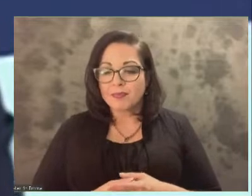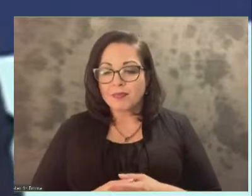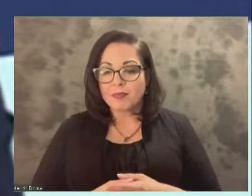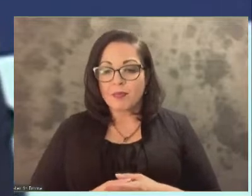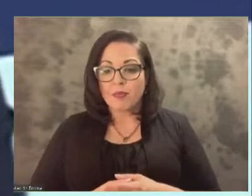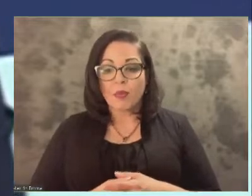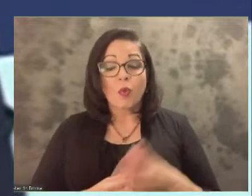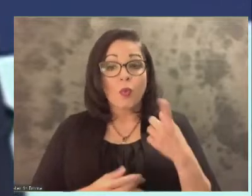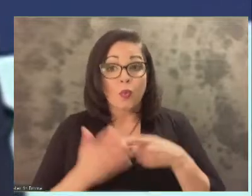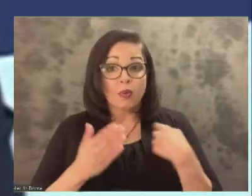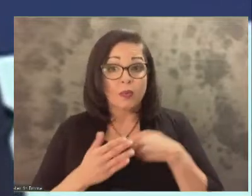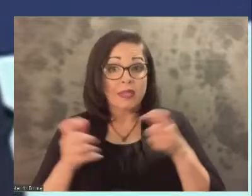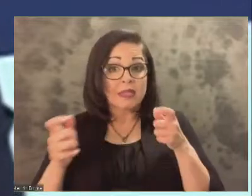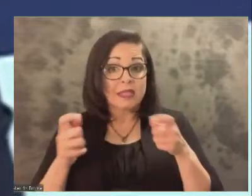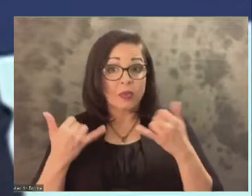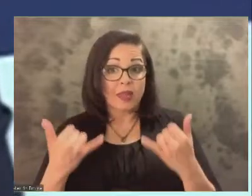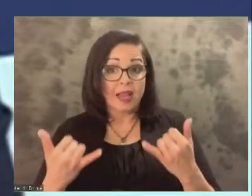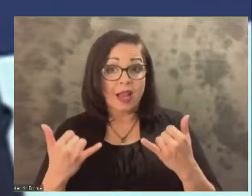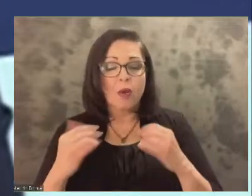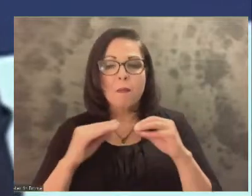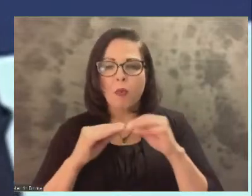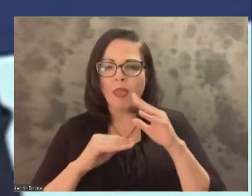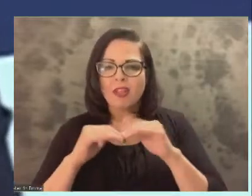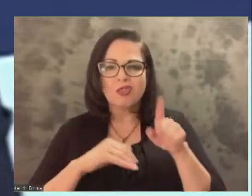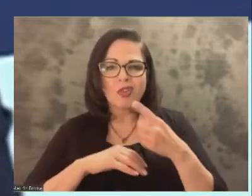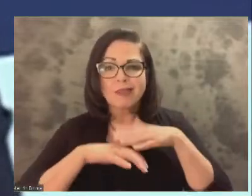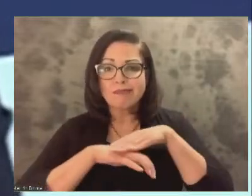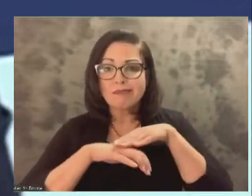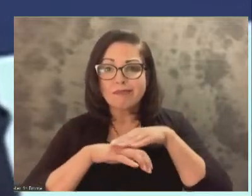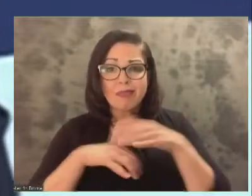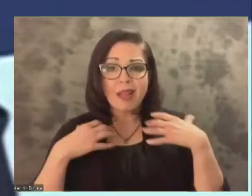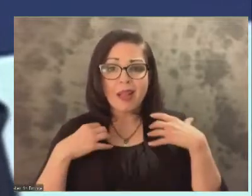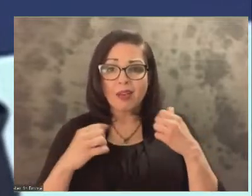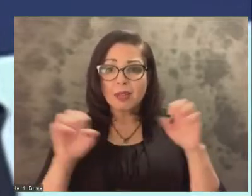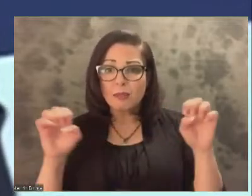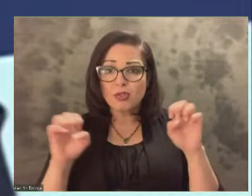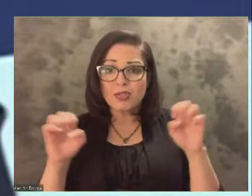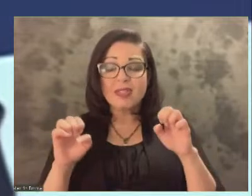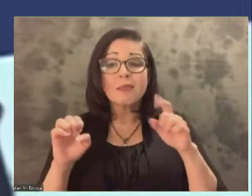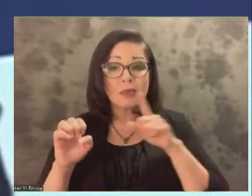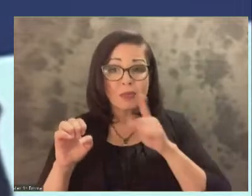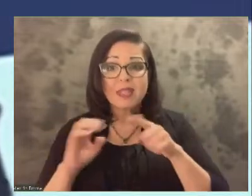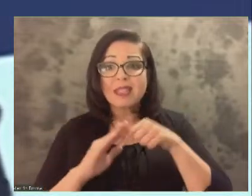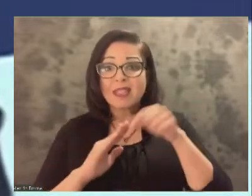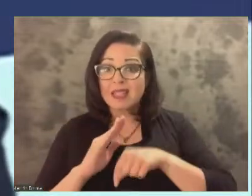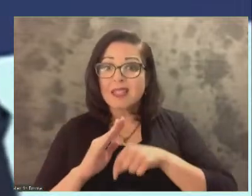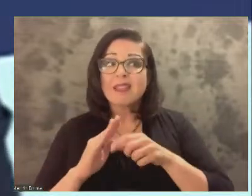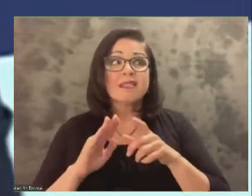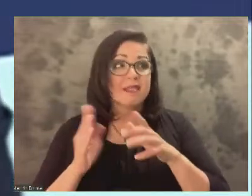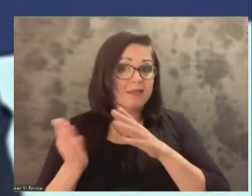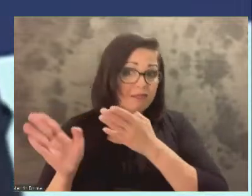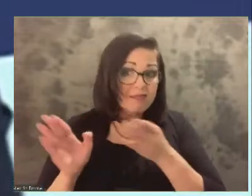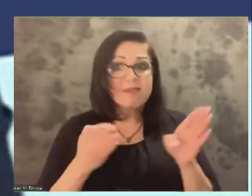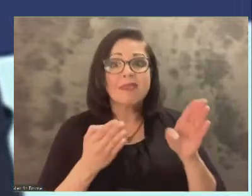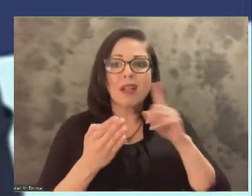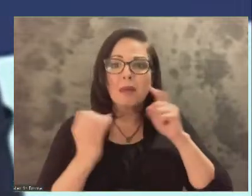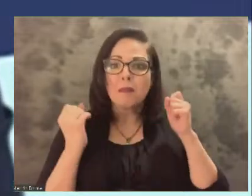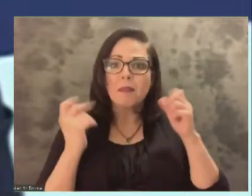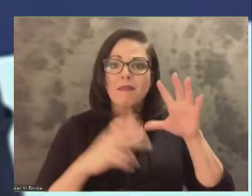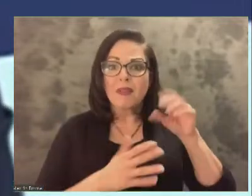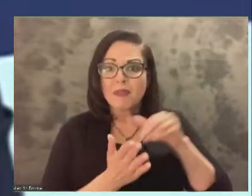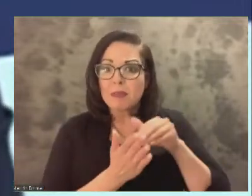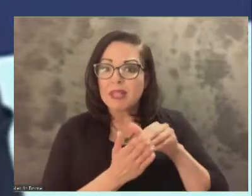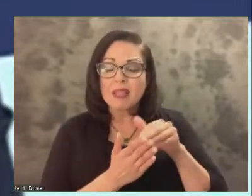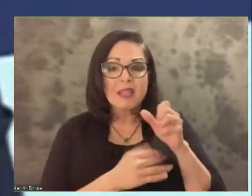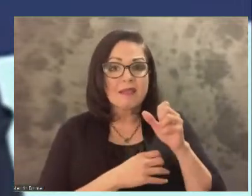What we're dealing with now is much more than a health emergency. It is a convergence of crises. 15 million people lost jobs within the first